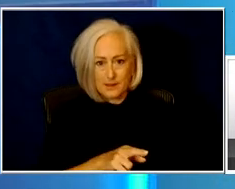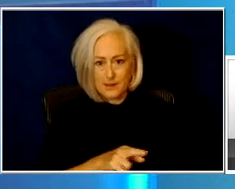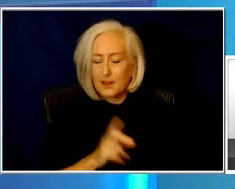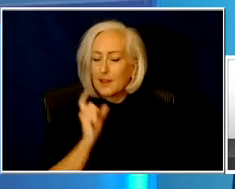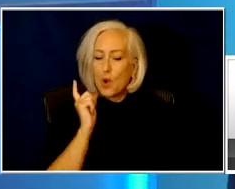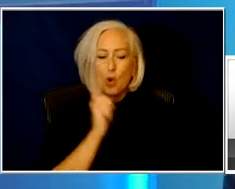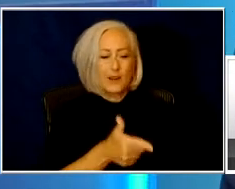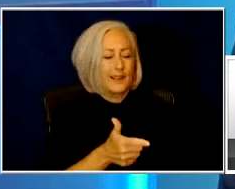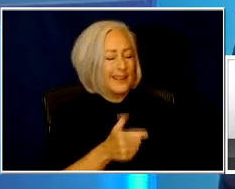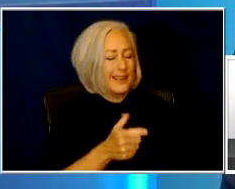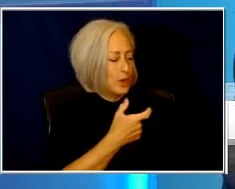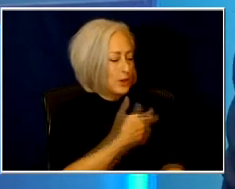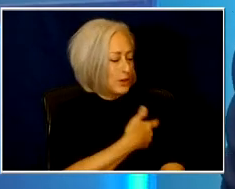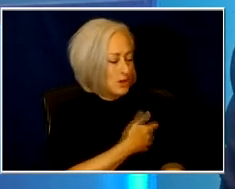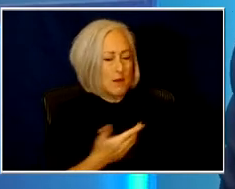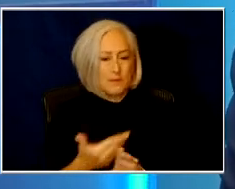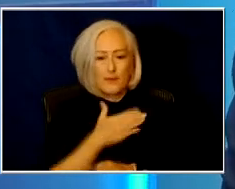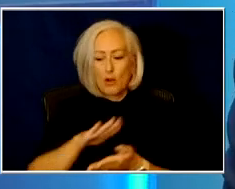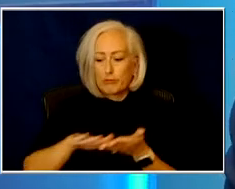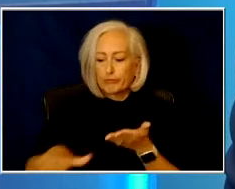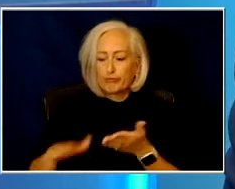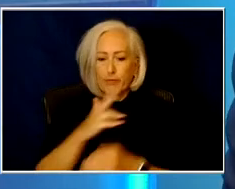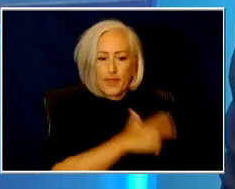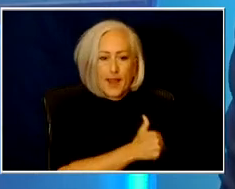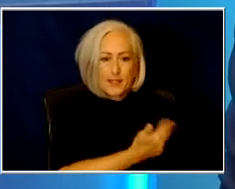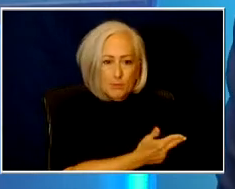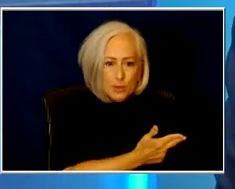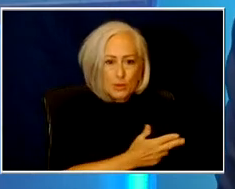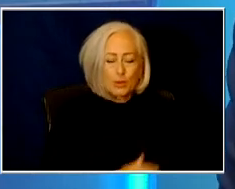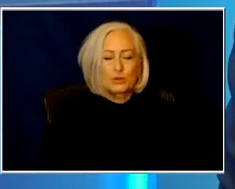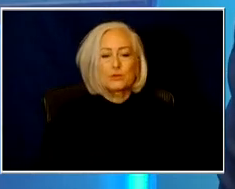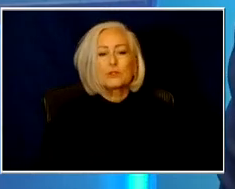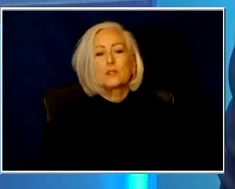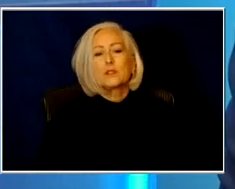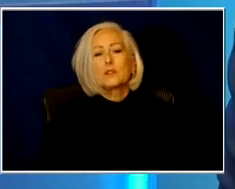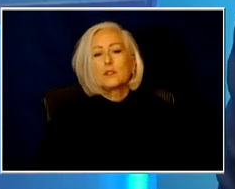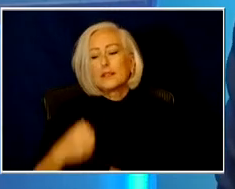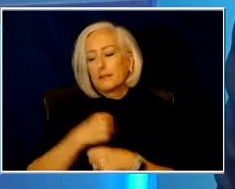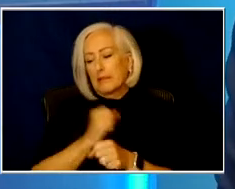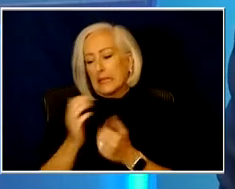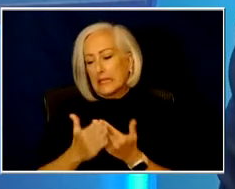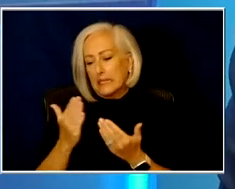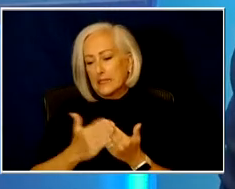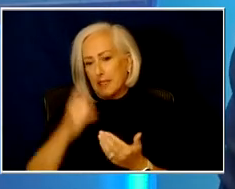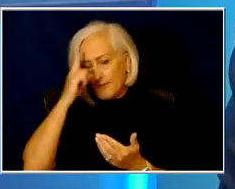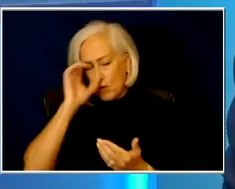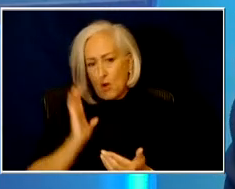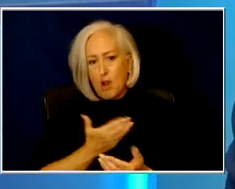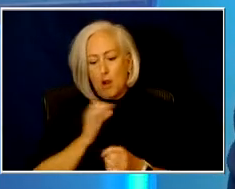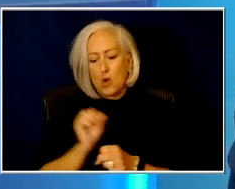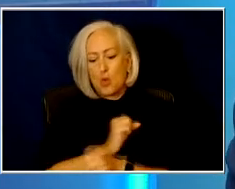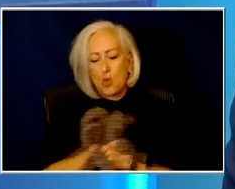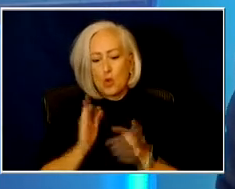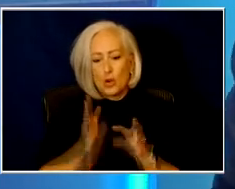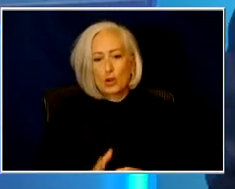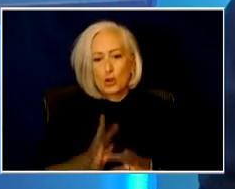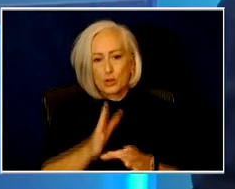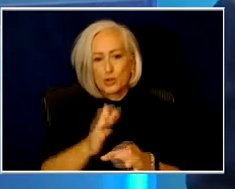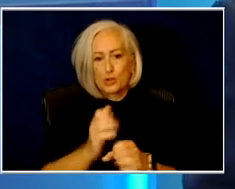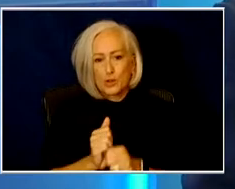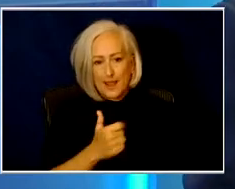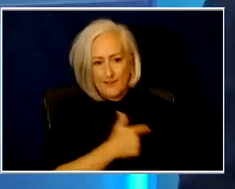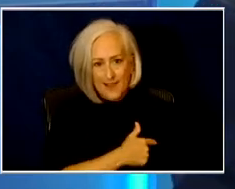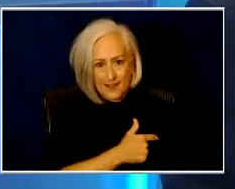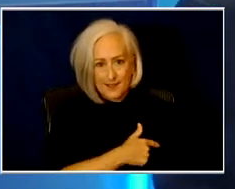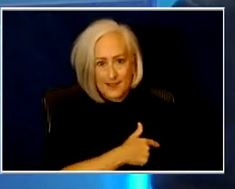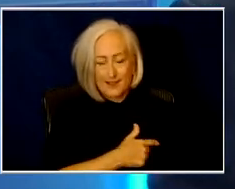for years as well uh and then we're working really hard to make it easy for our employees to get vaccinated too so there's lots of information out there there's too